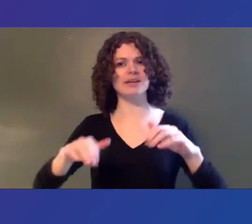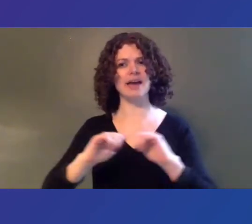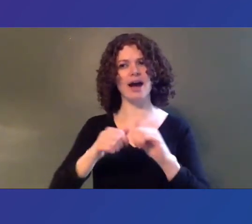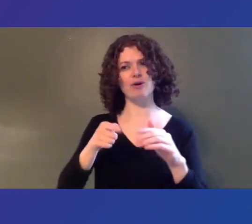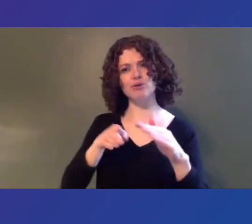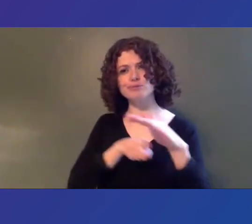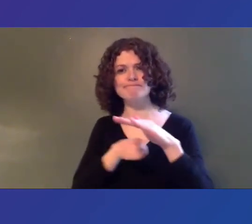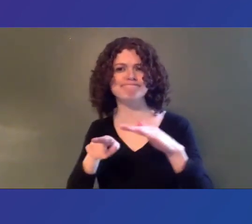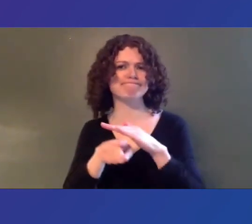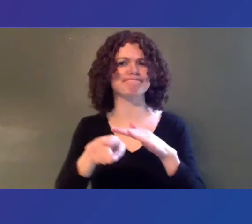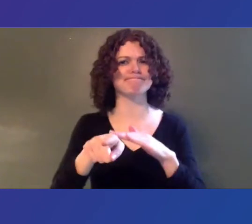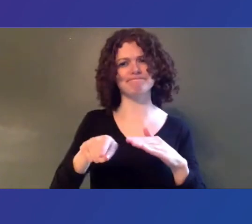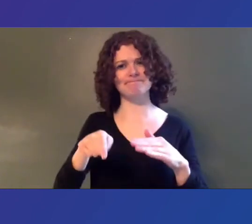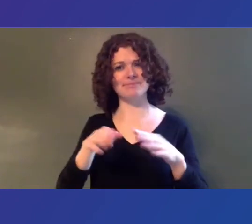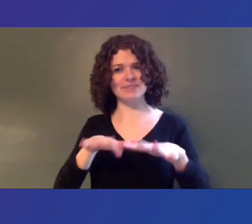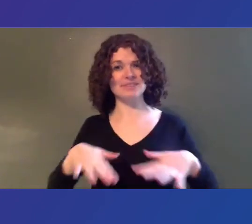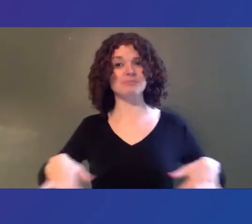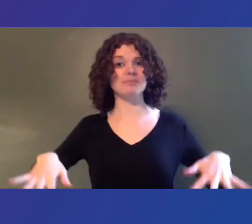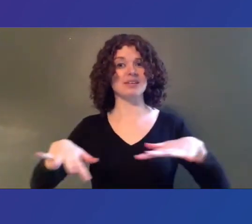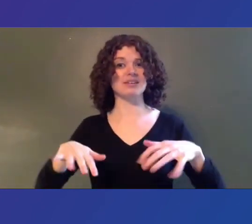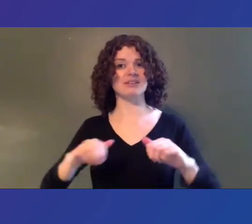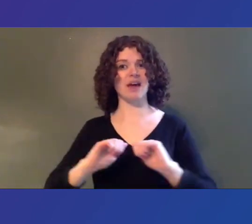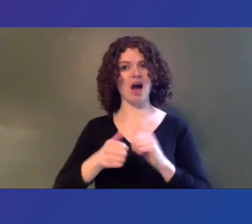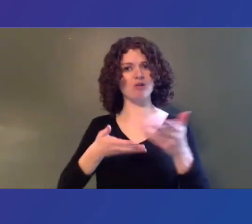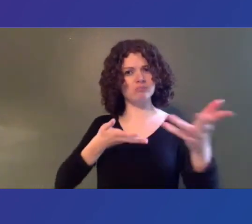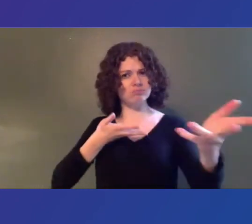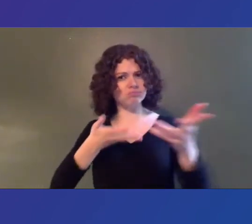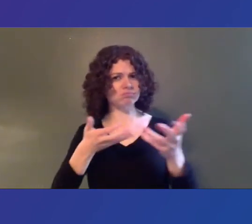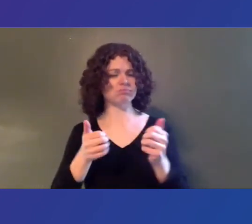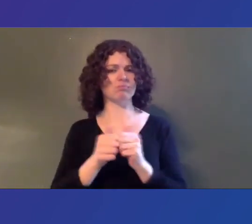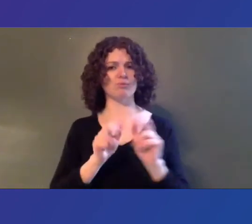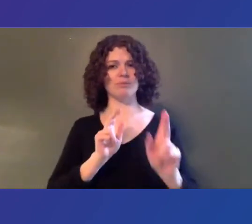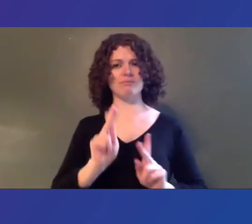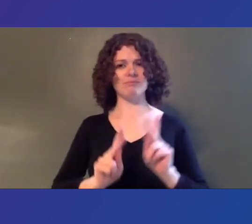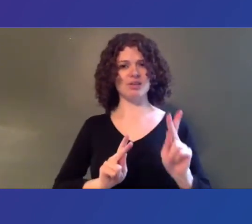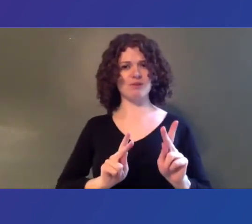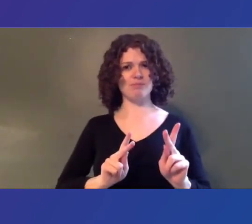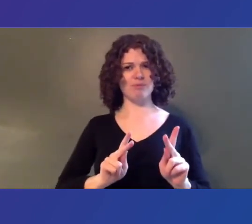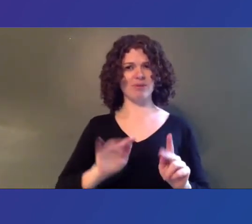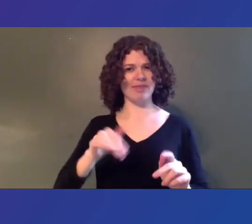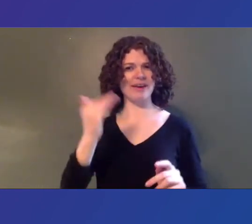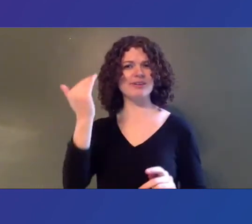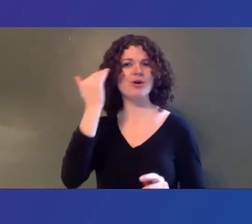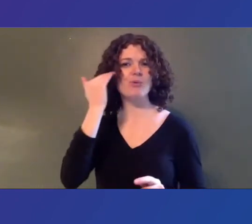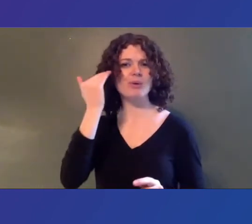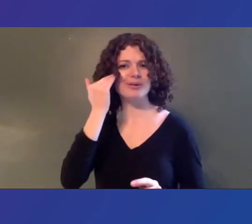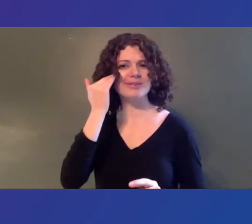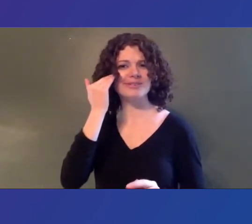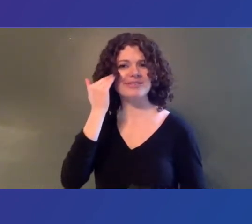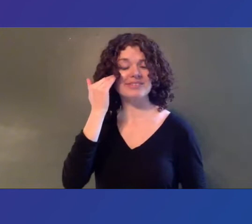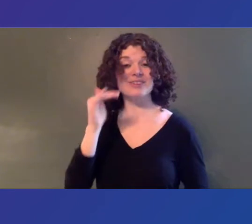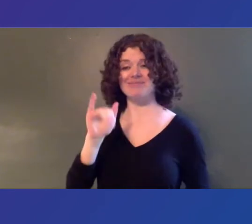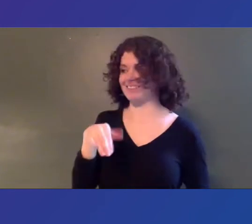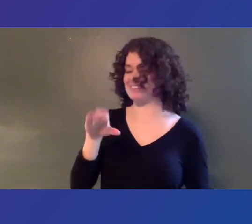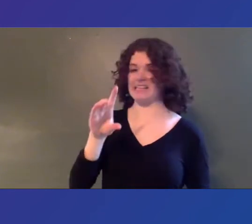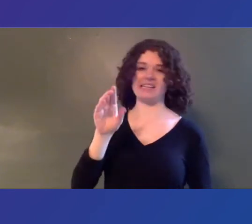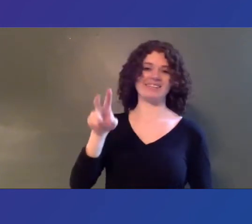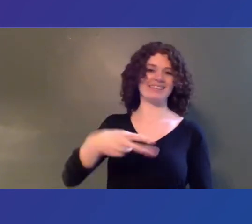people. And so, fundamental dance 101. I mean, you are